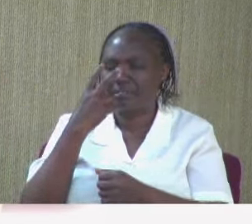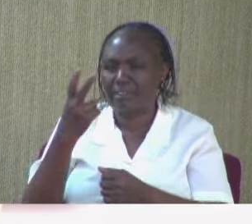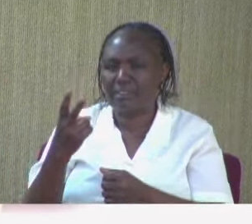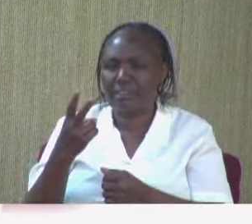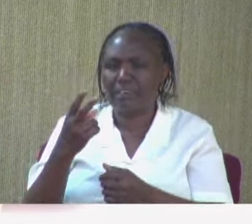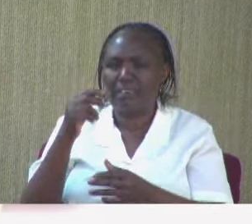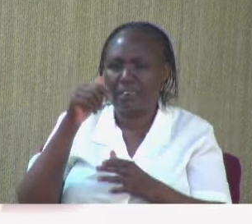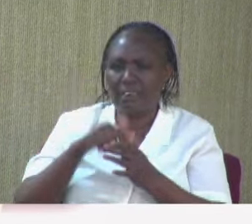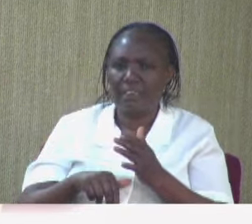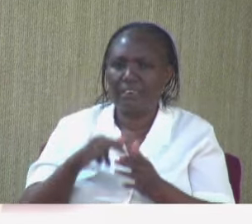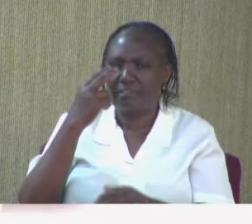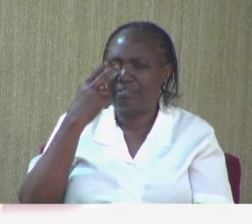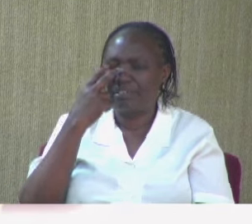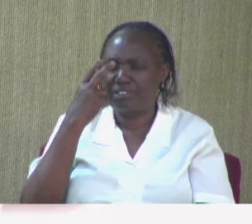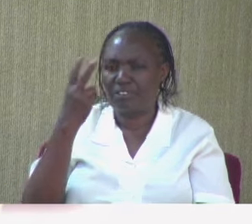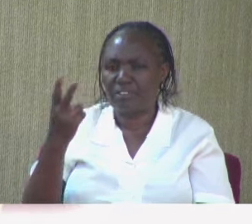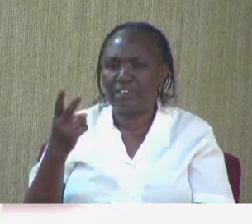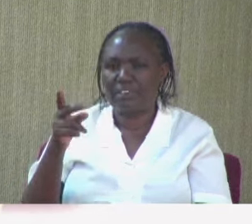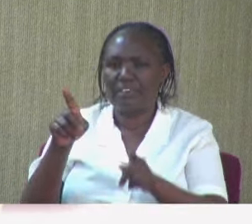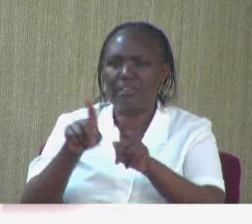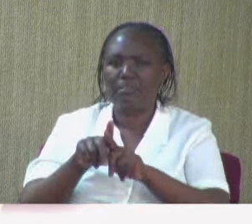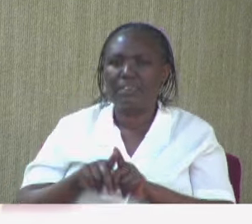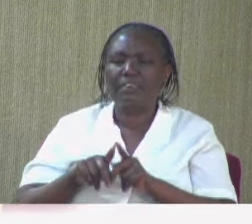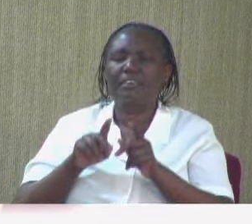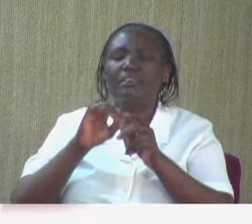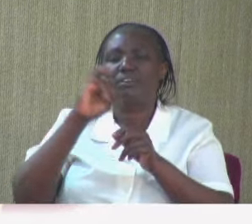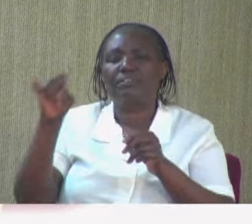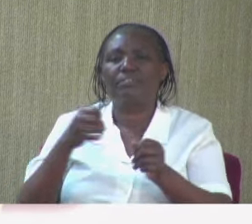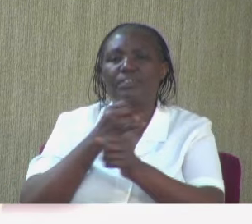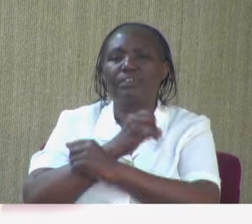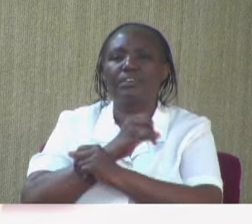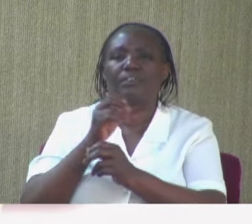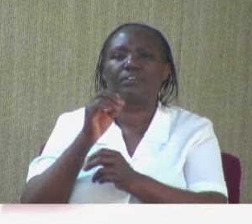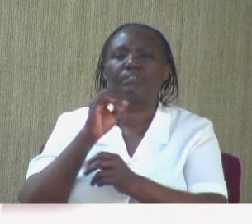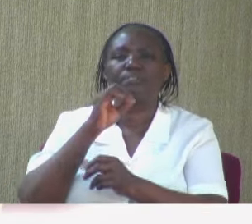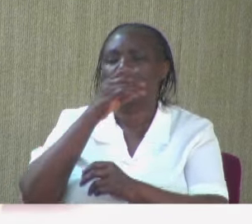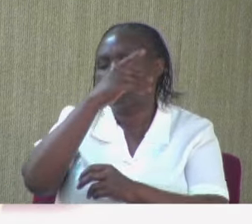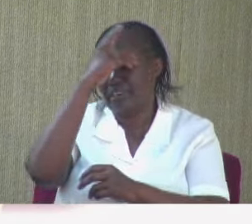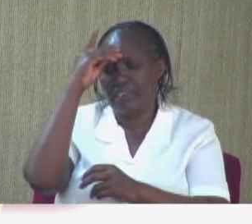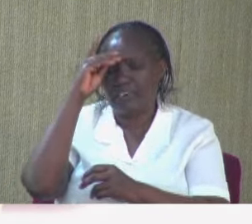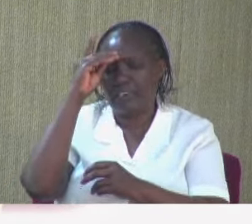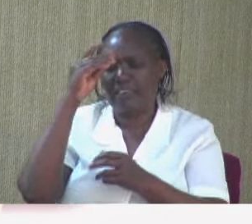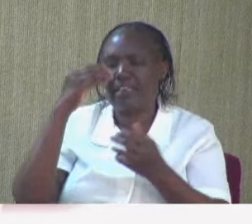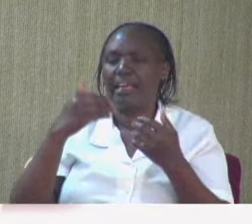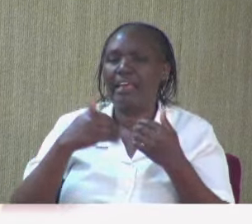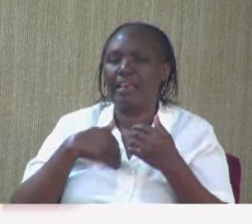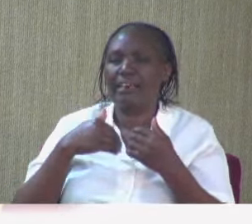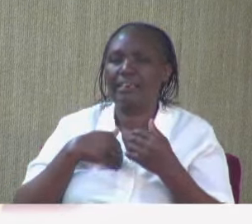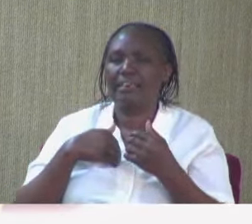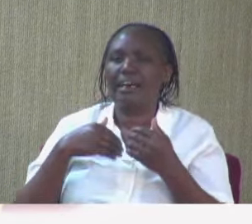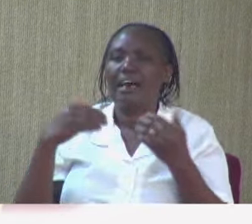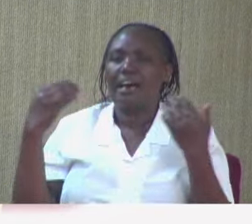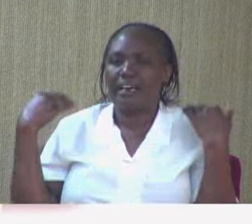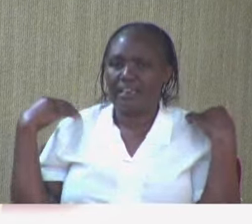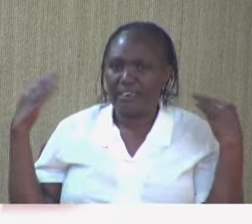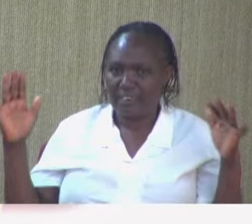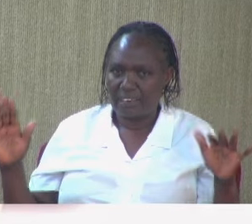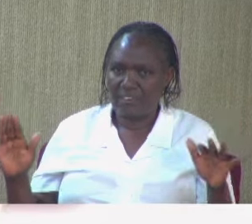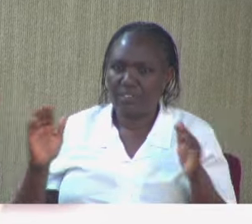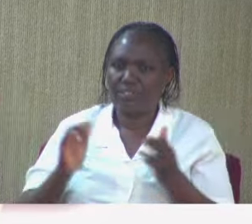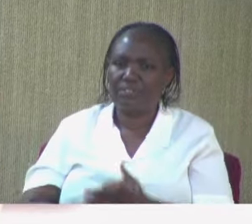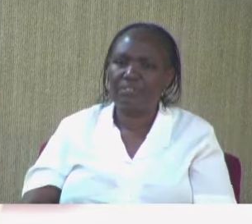so likewise, as John and Daniel and other prophets, she also had an attending angel.